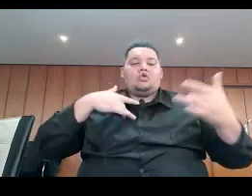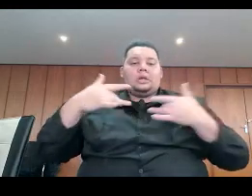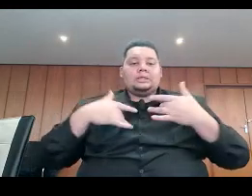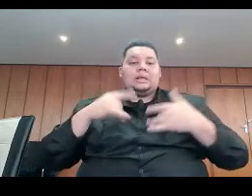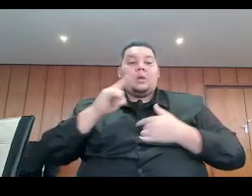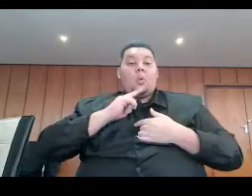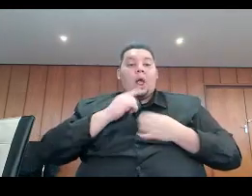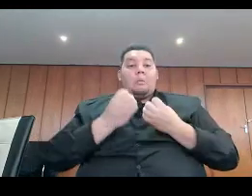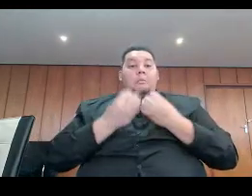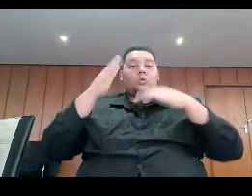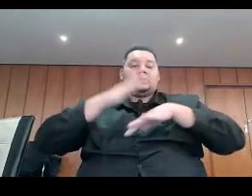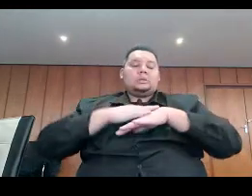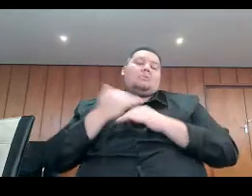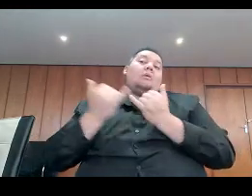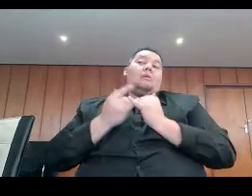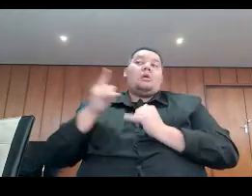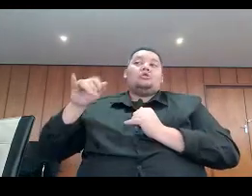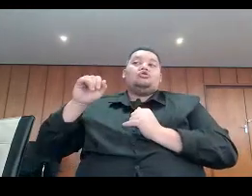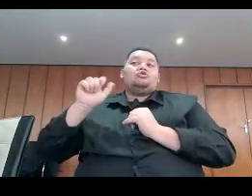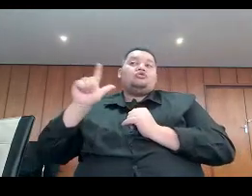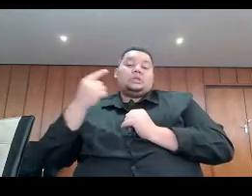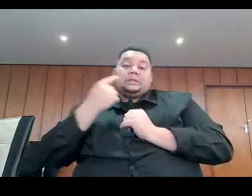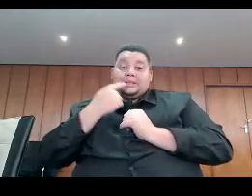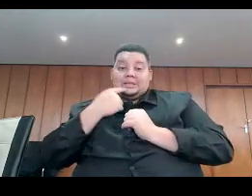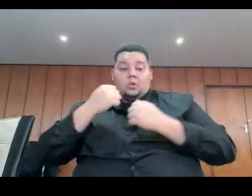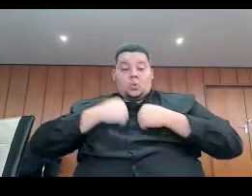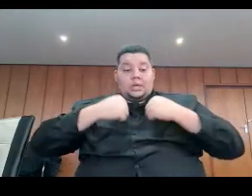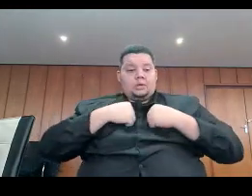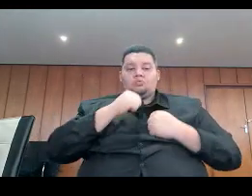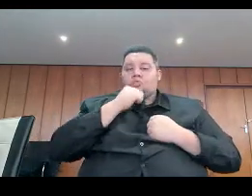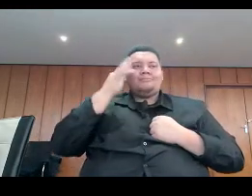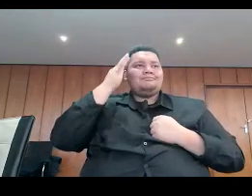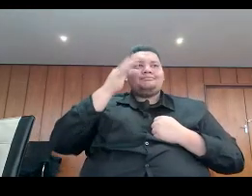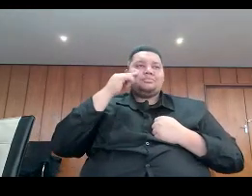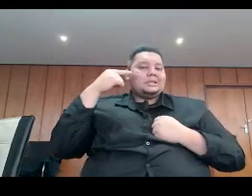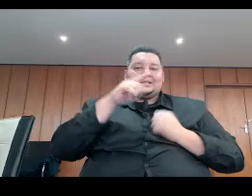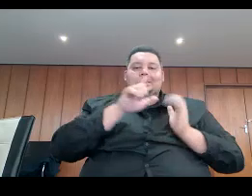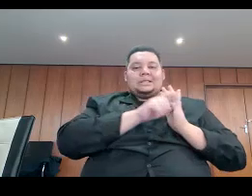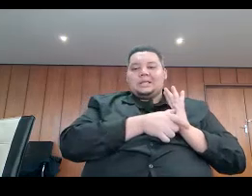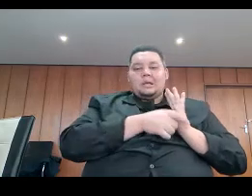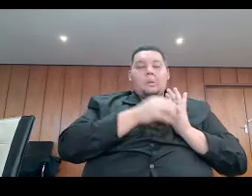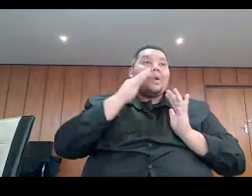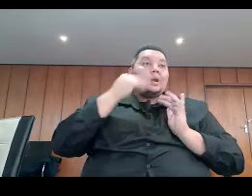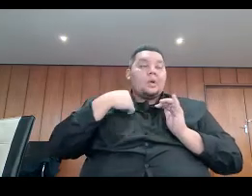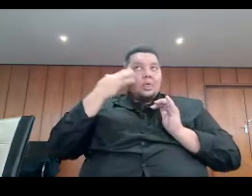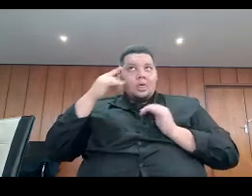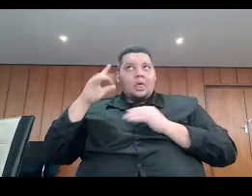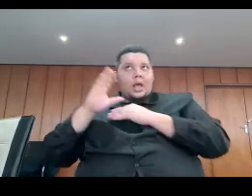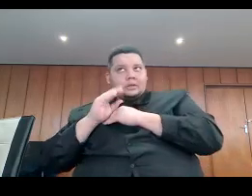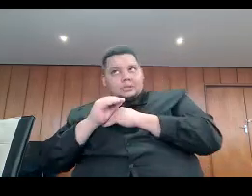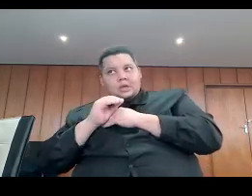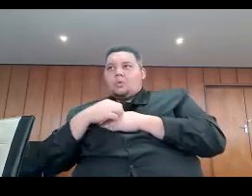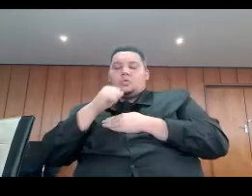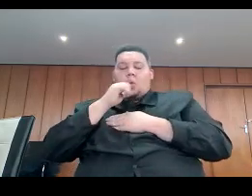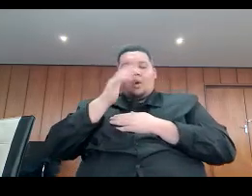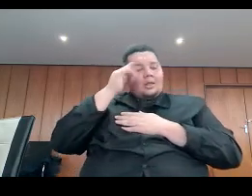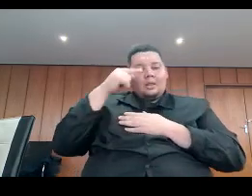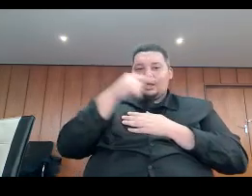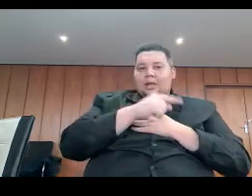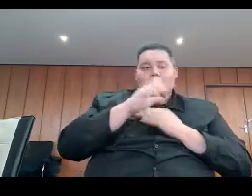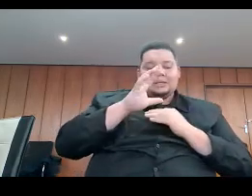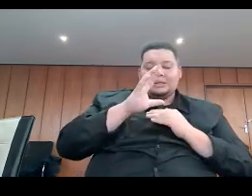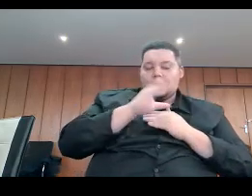most times, as we were saying, we don't think about disability when we're thinking about cancer. We don't think about disabilities